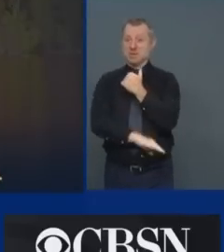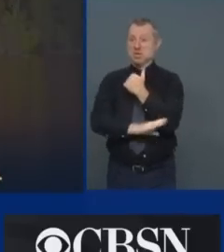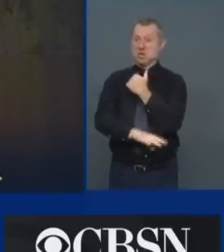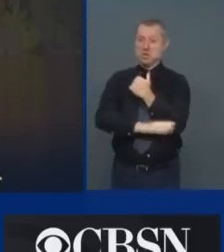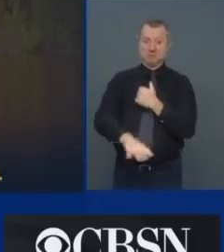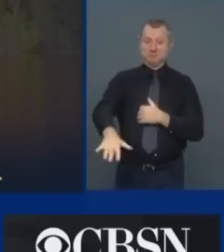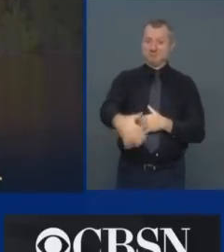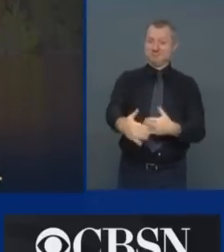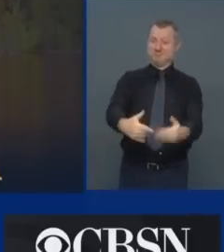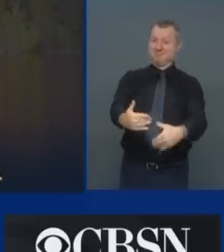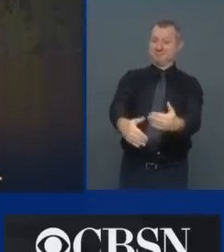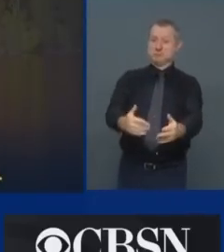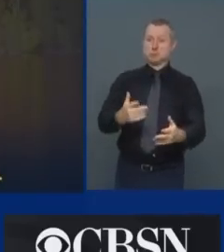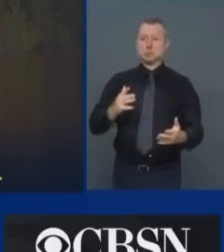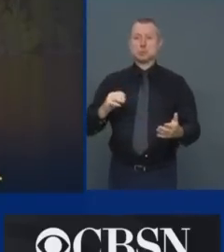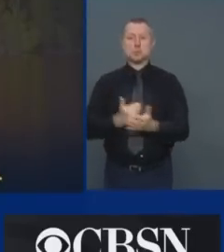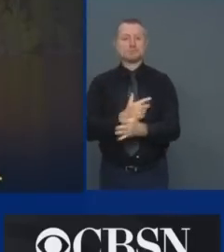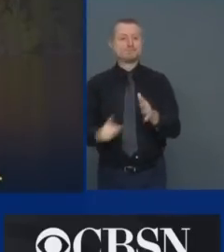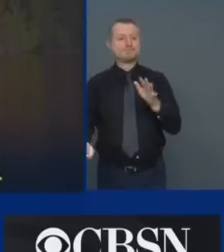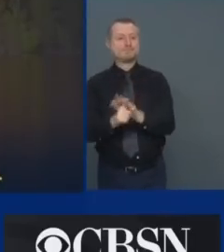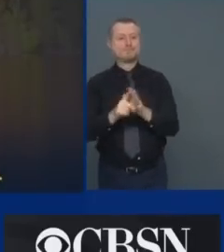set of challenges.